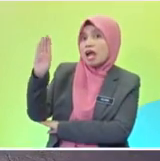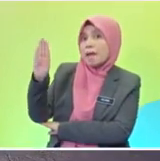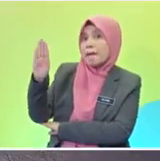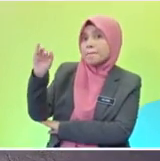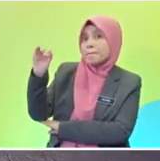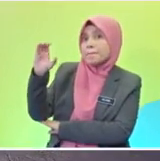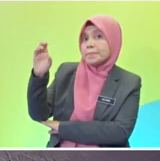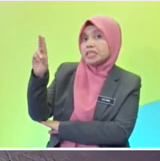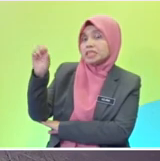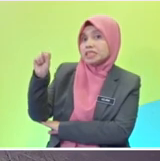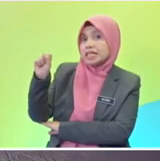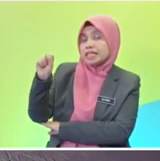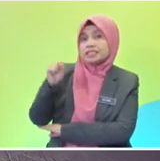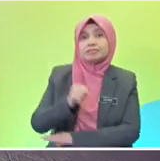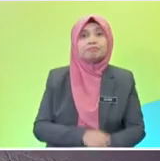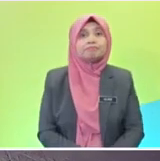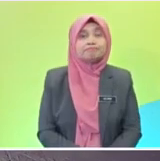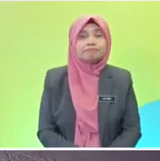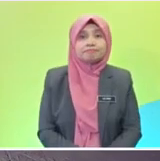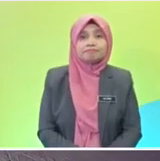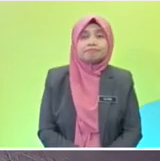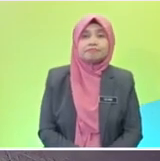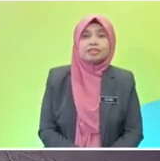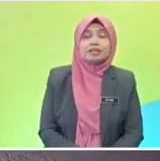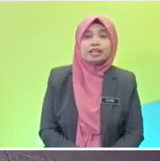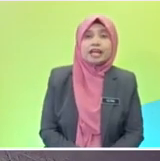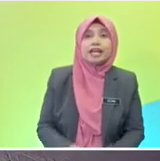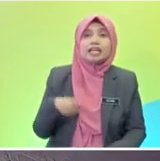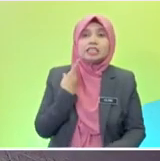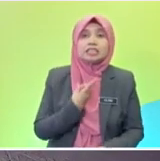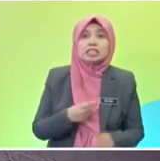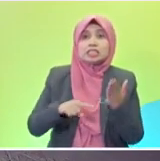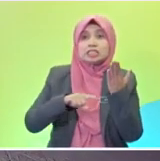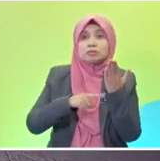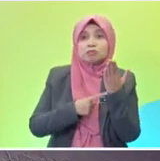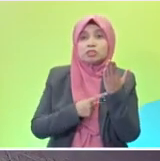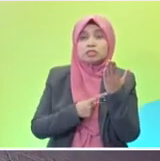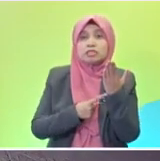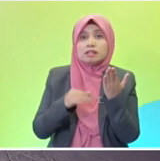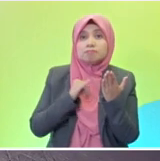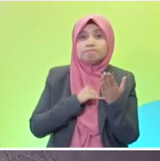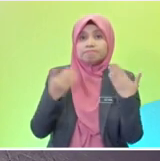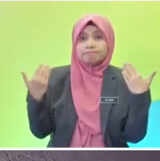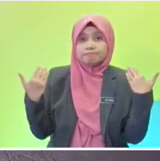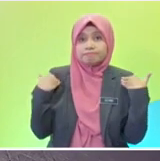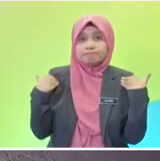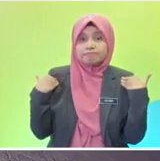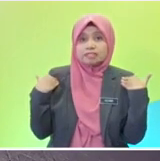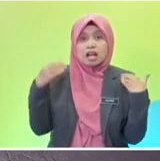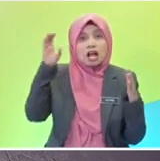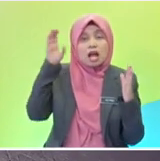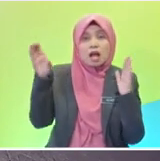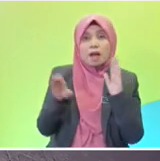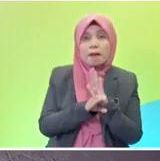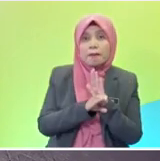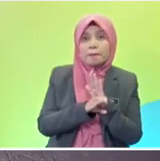Hibiscus. Okay. All right. Now, that was fun. Let's play our game. Okay. Okay. I have a few pictures of